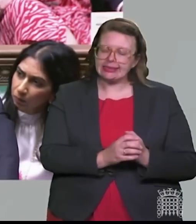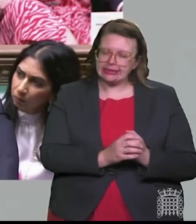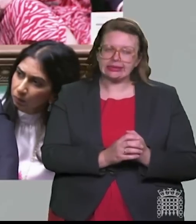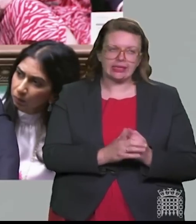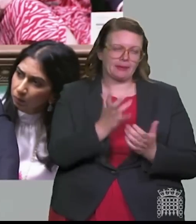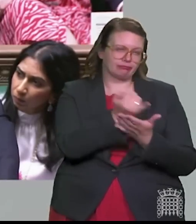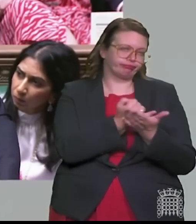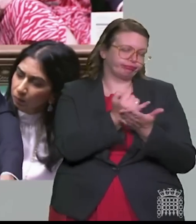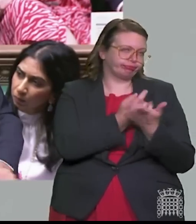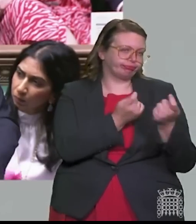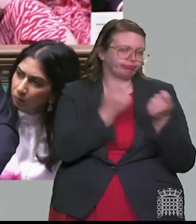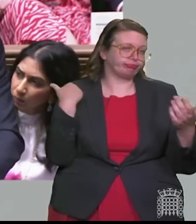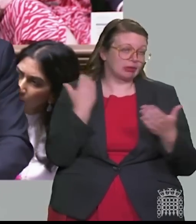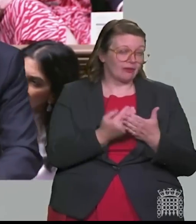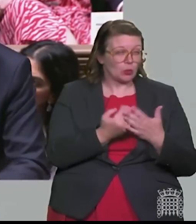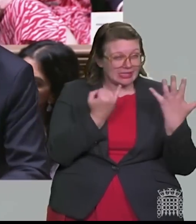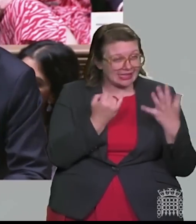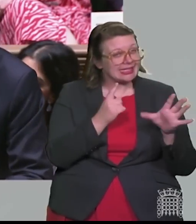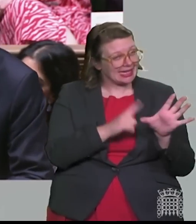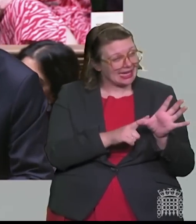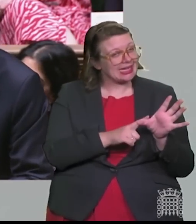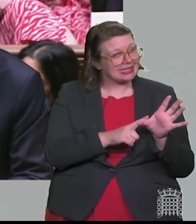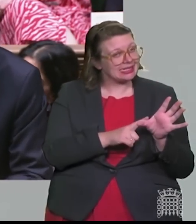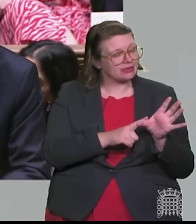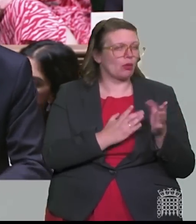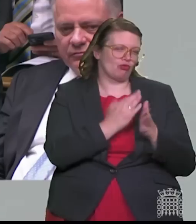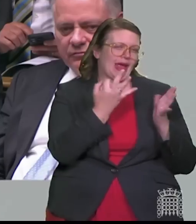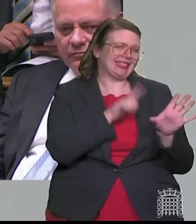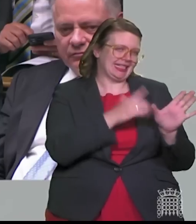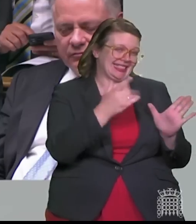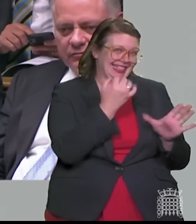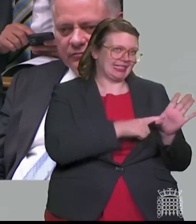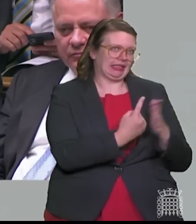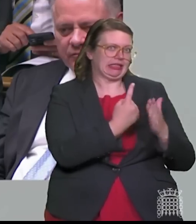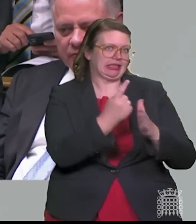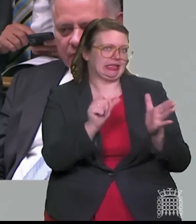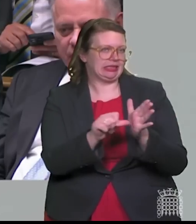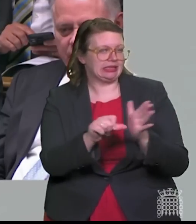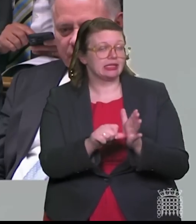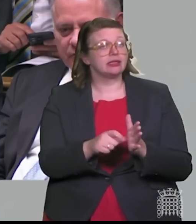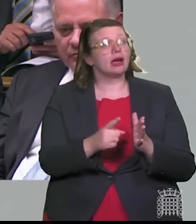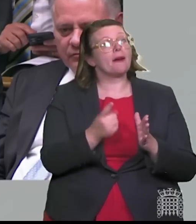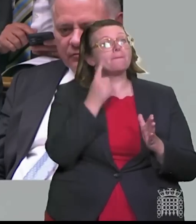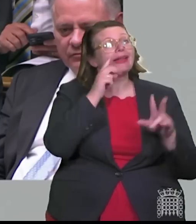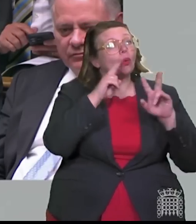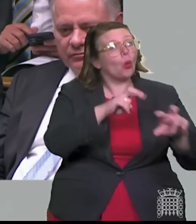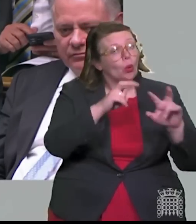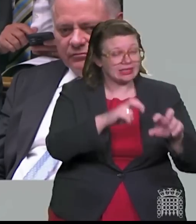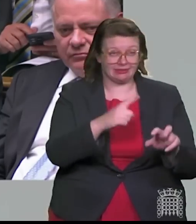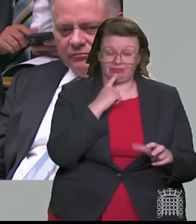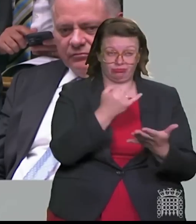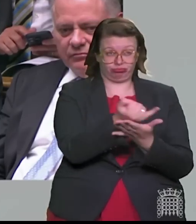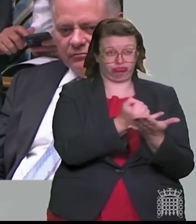measures for 6 of the last 8 years, and as he remarked, the official audit said there was worrying